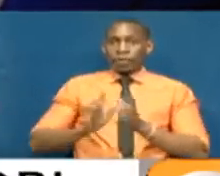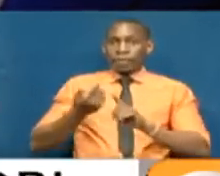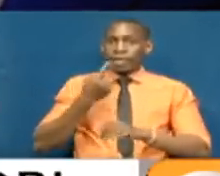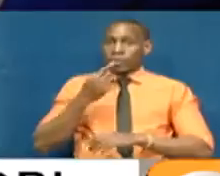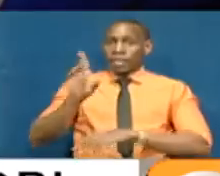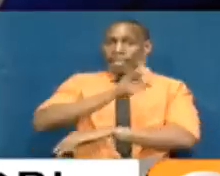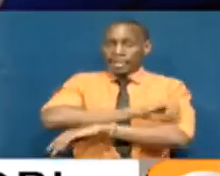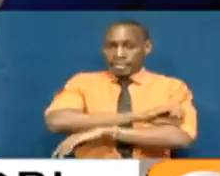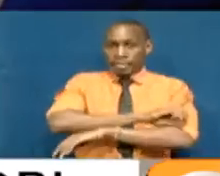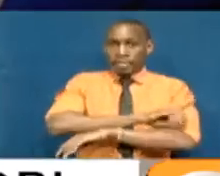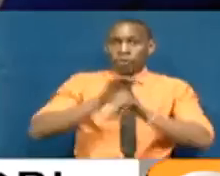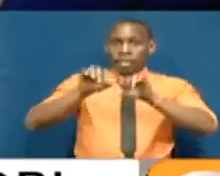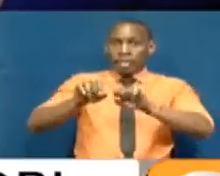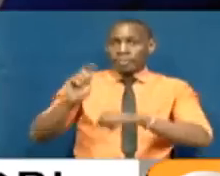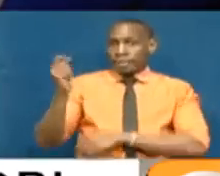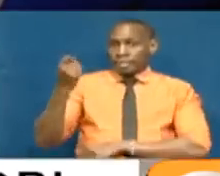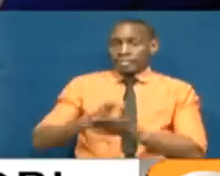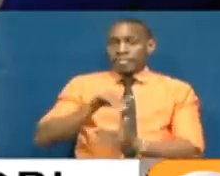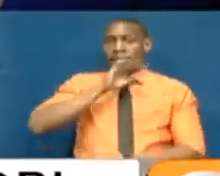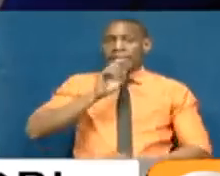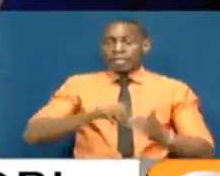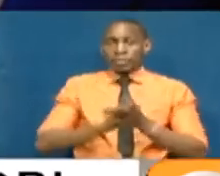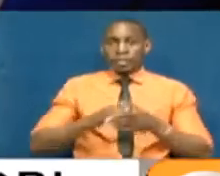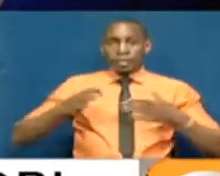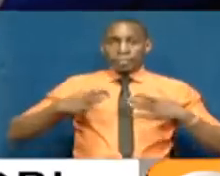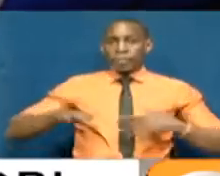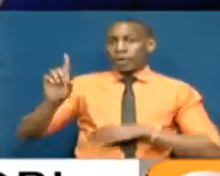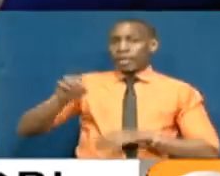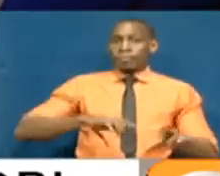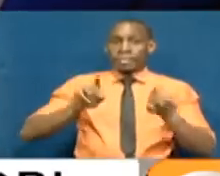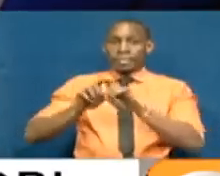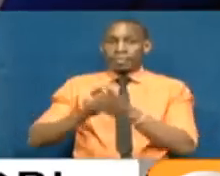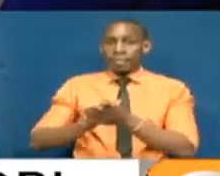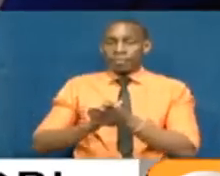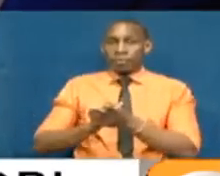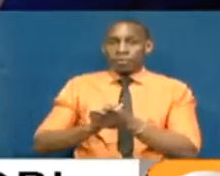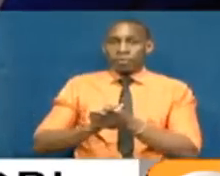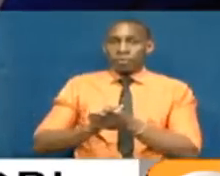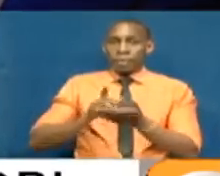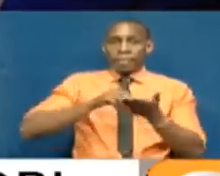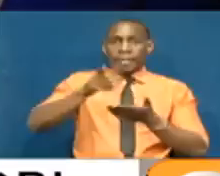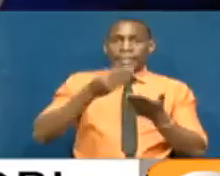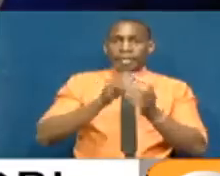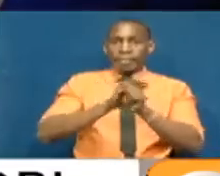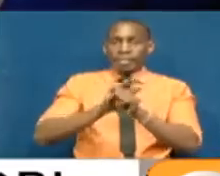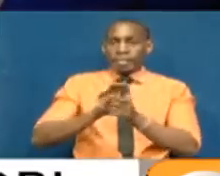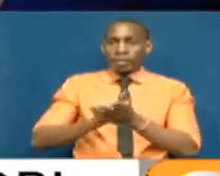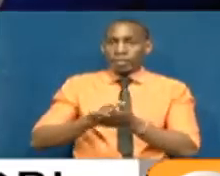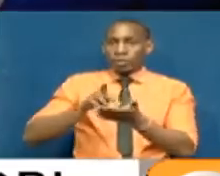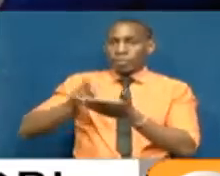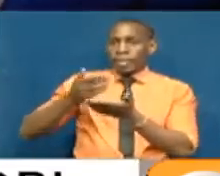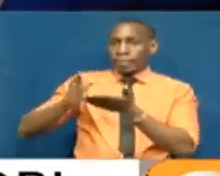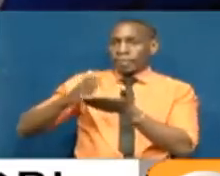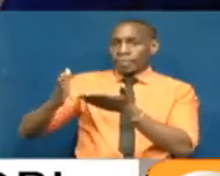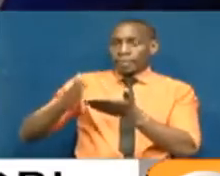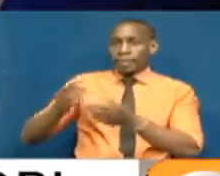first 100 days in office. Odinga says city residents have also been paying a lot of money to settle their monthly rent